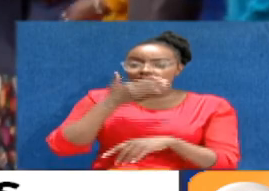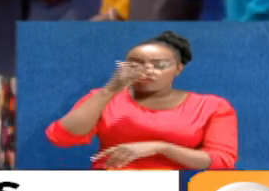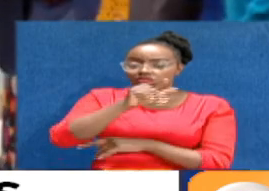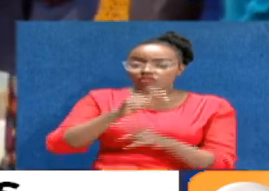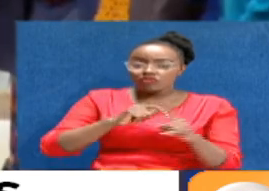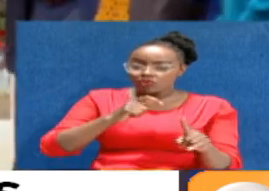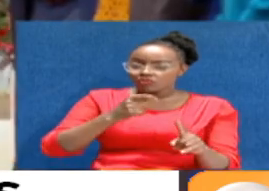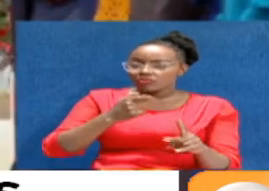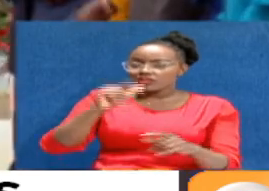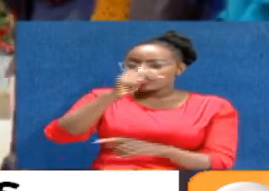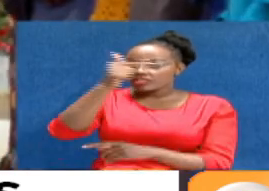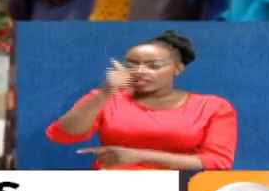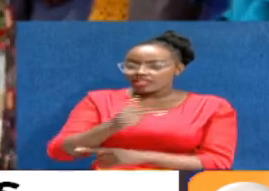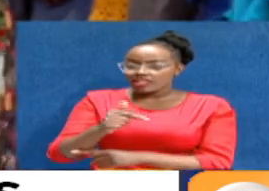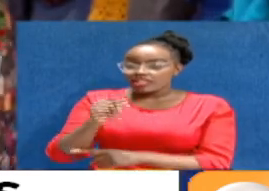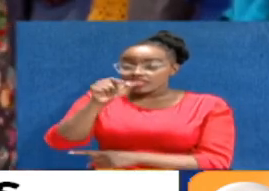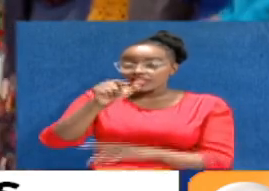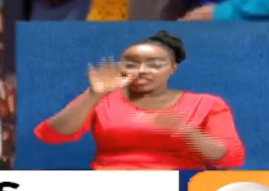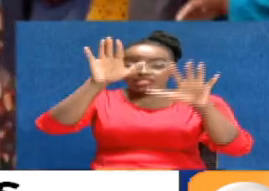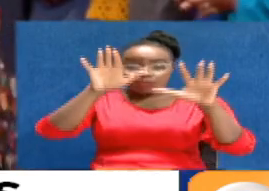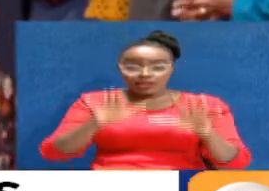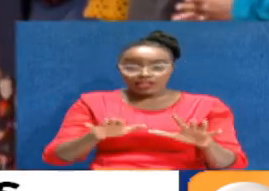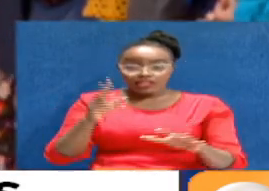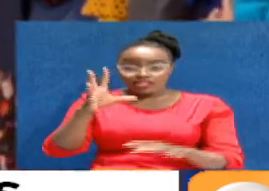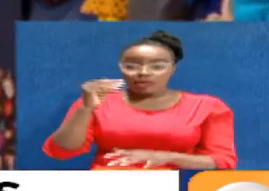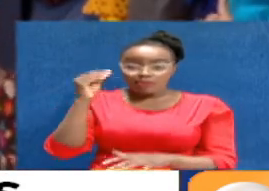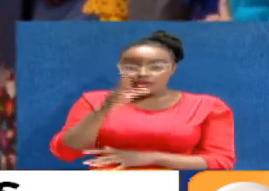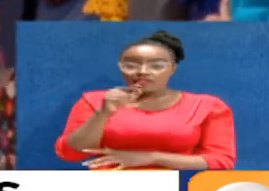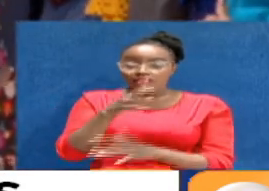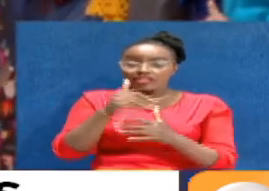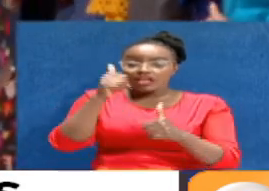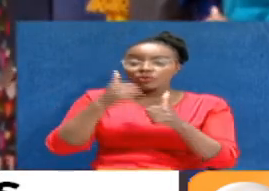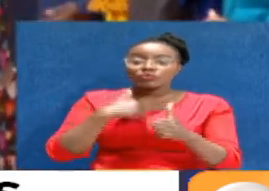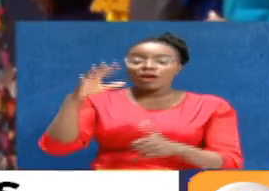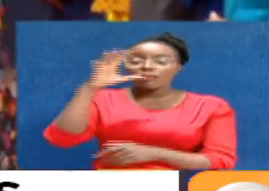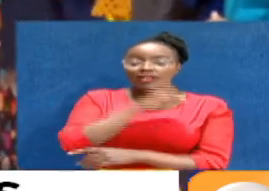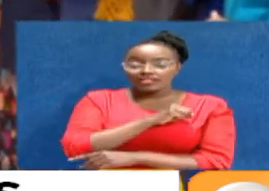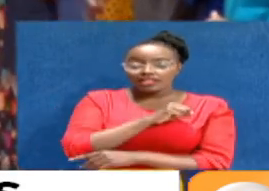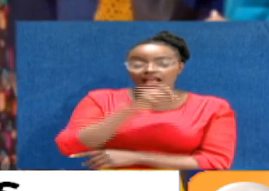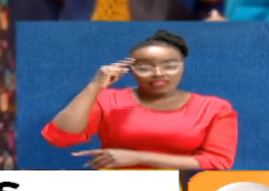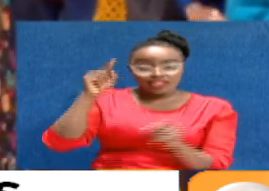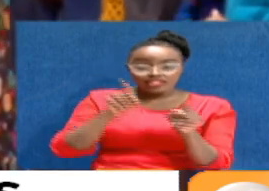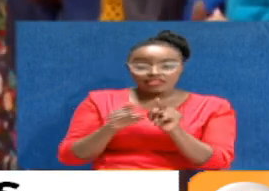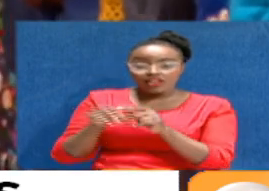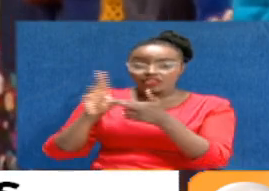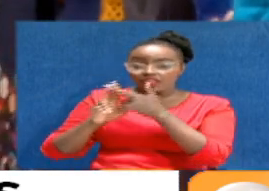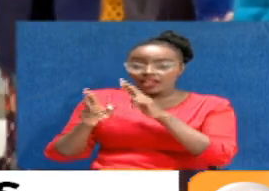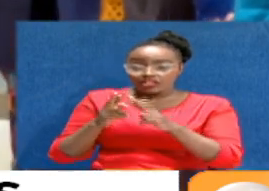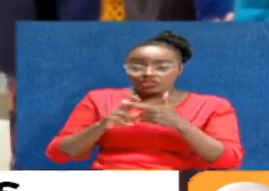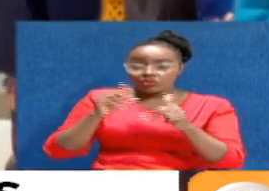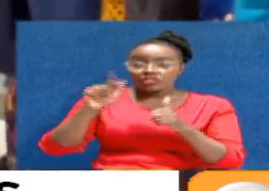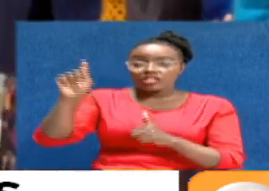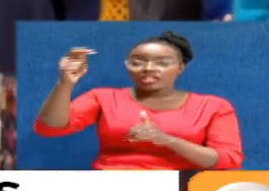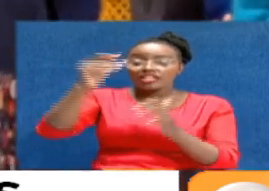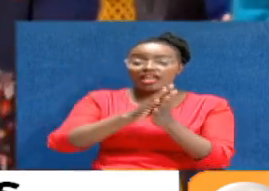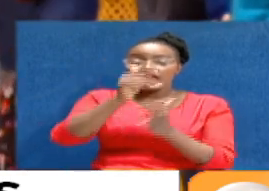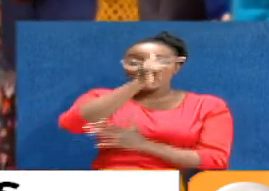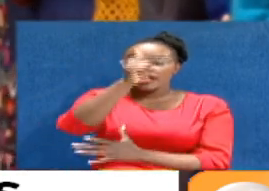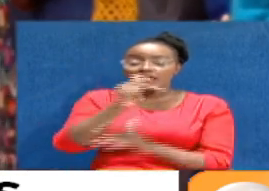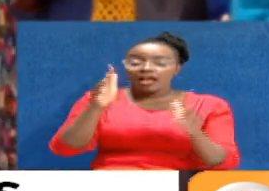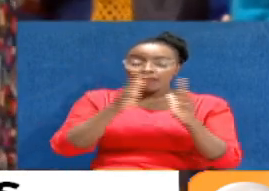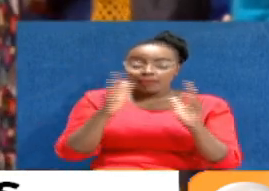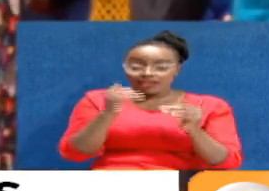from Tanzanians who I know them, and they're saying, this is amazing, this is beautiful. Those things were missing, I think, in terms of the relationship between Kenya and Tanzania, and this is a huge